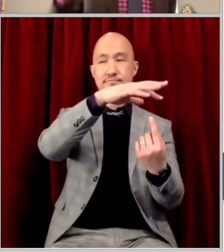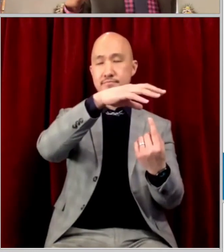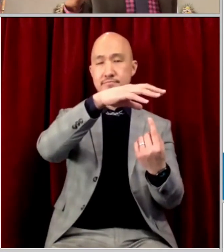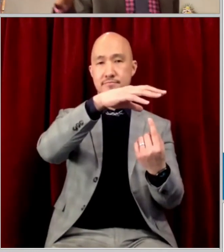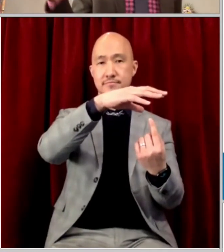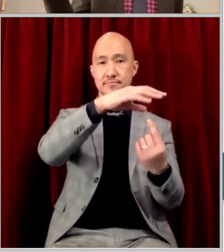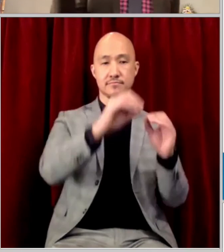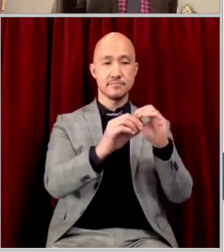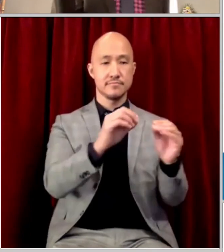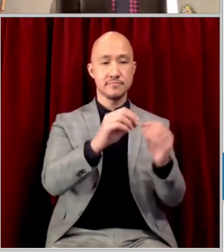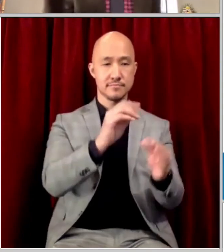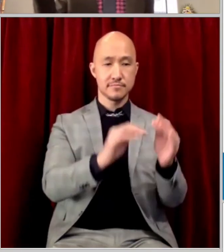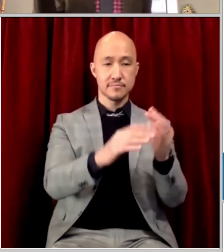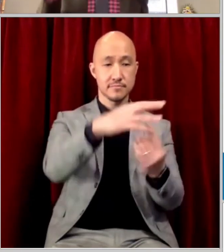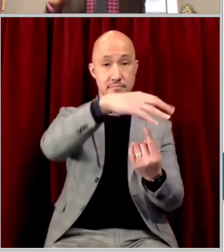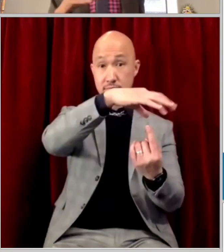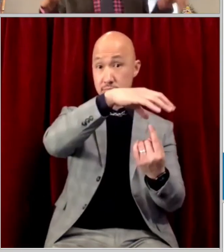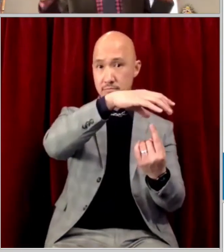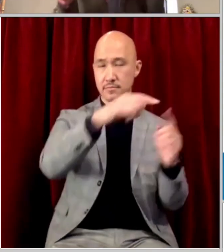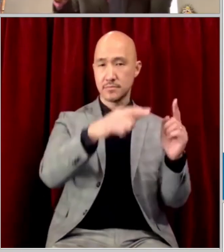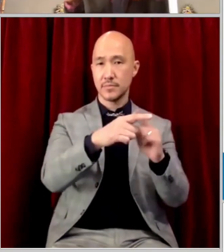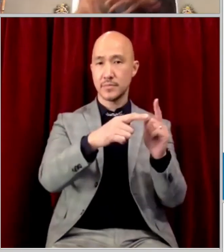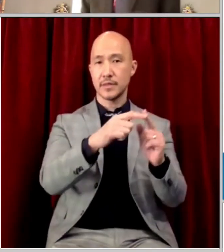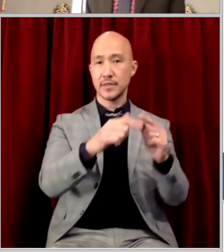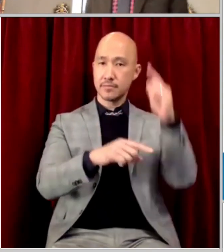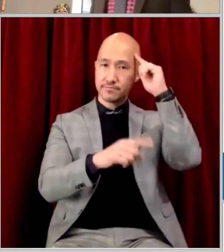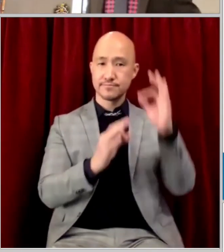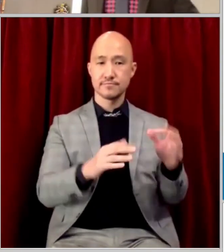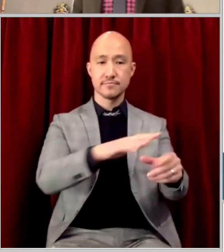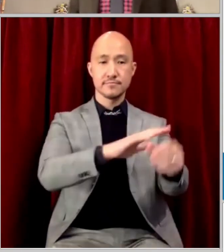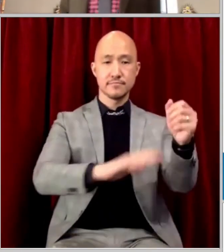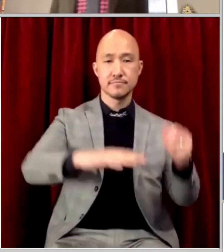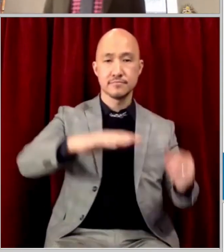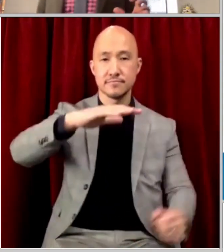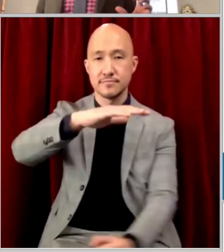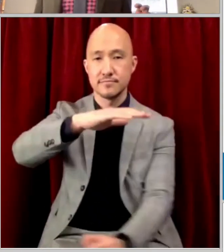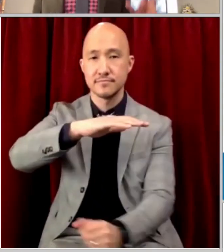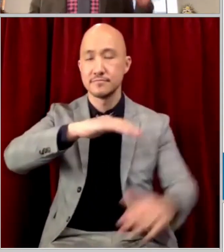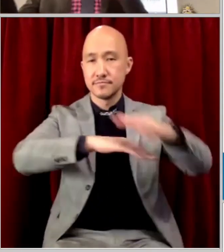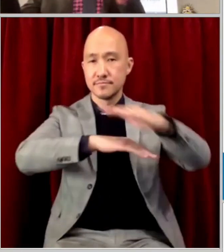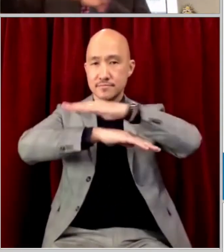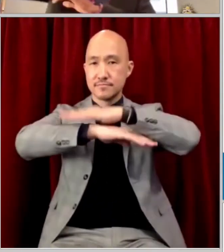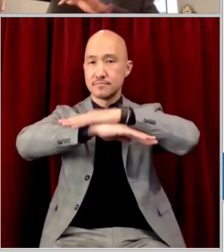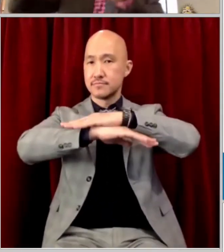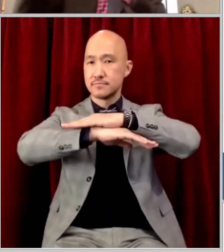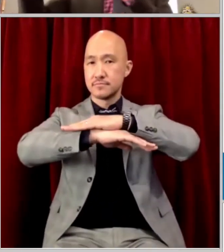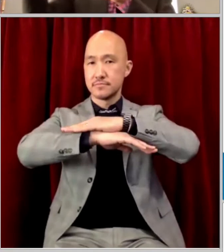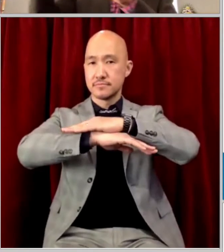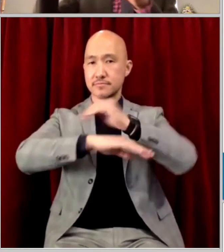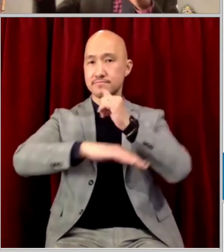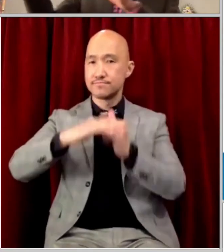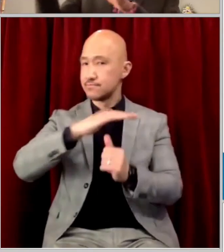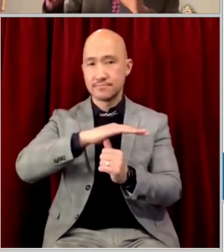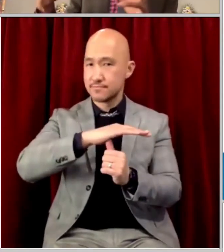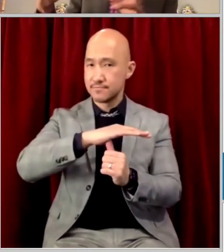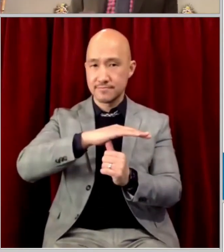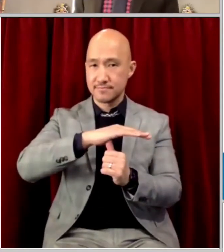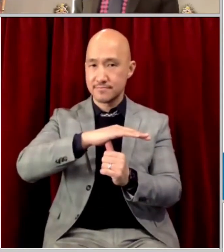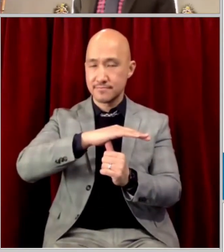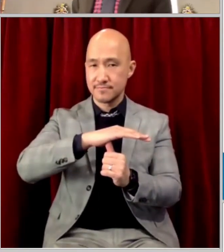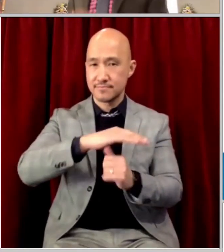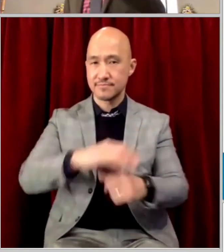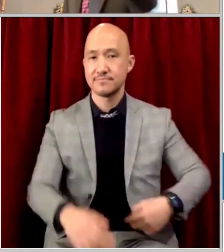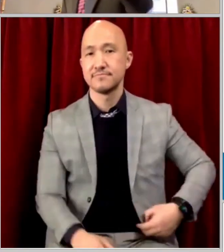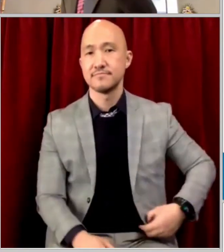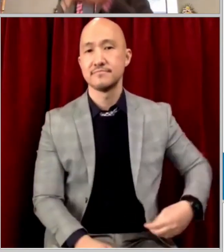No one hides it, nor do they take a lamp and put it under a basket. Now, My intention was to actually show you this process